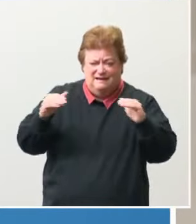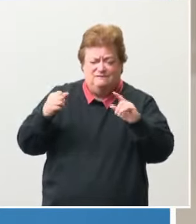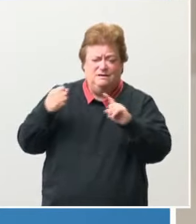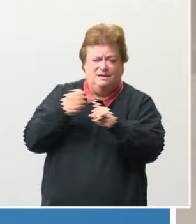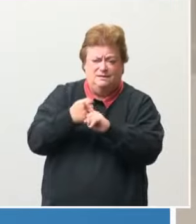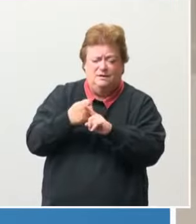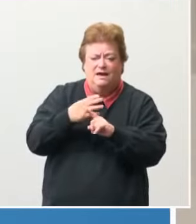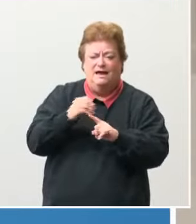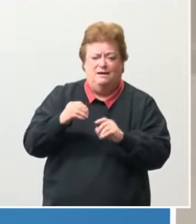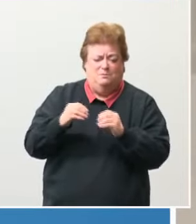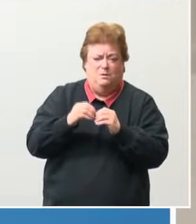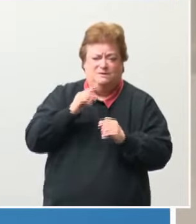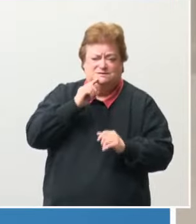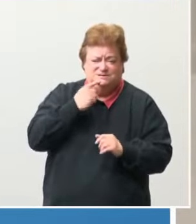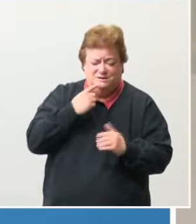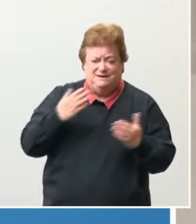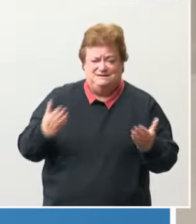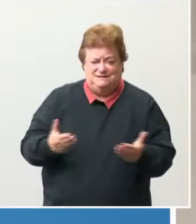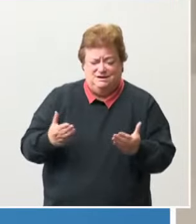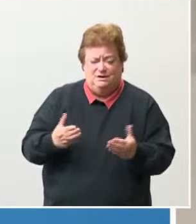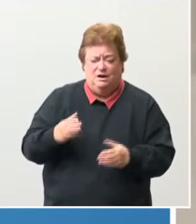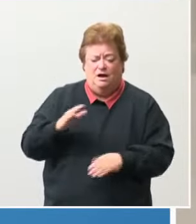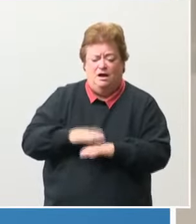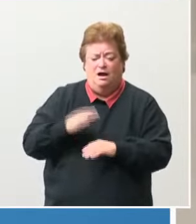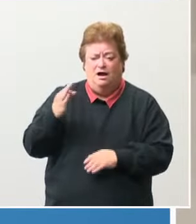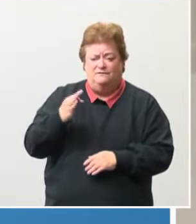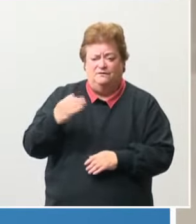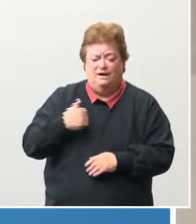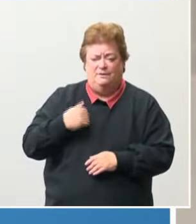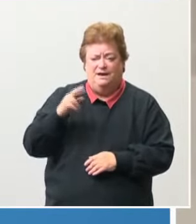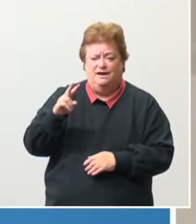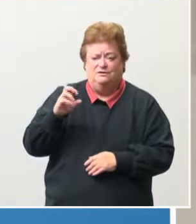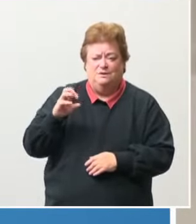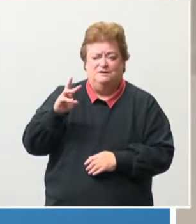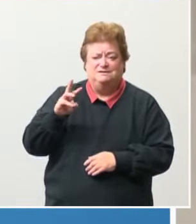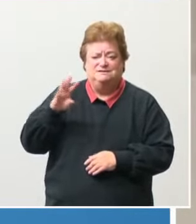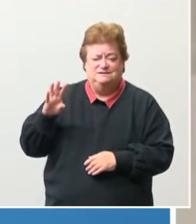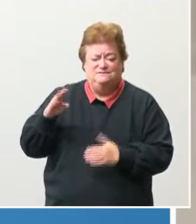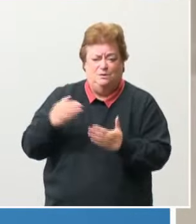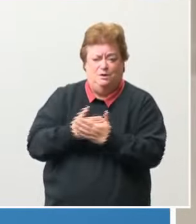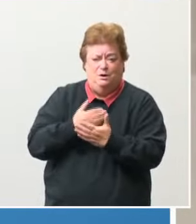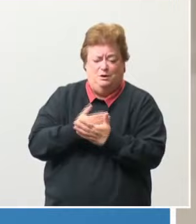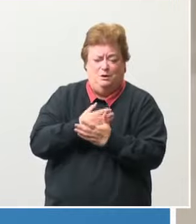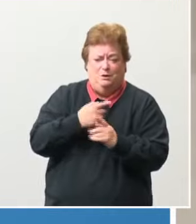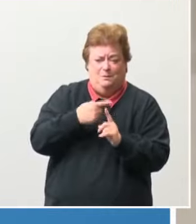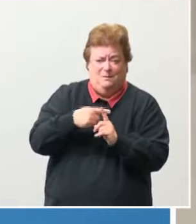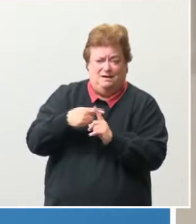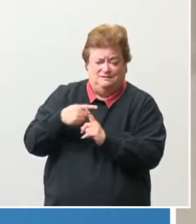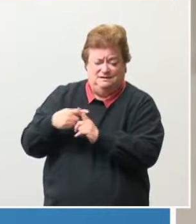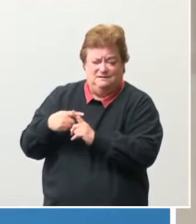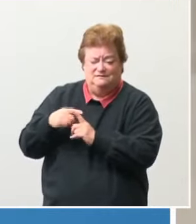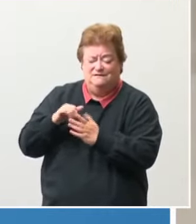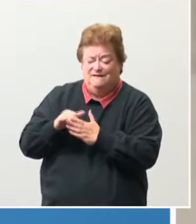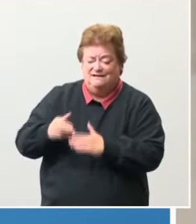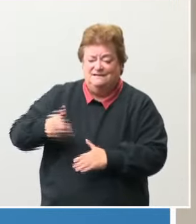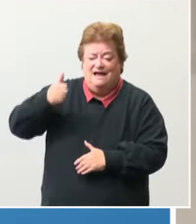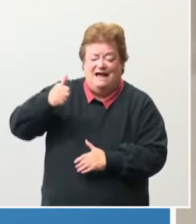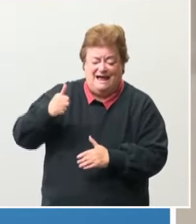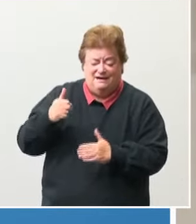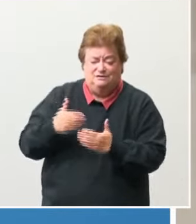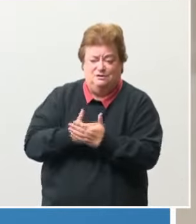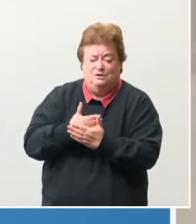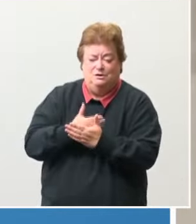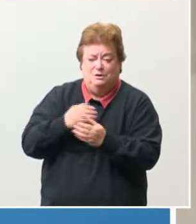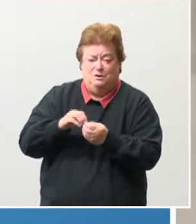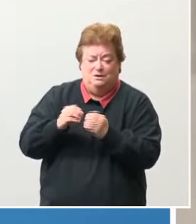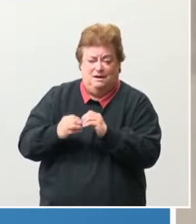growing more serious. On Friday, we had 264 new cases, the highest number of new daily